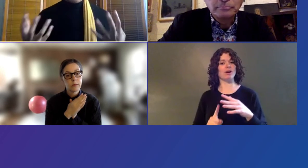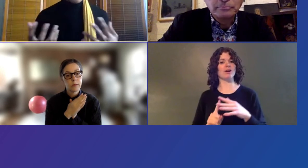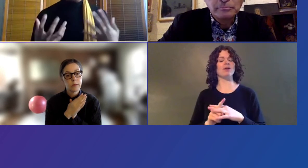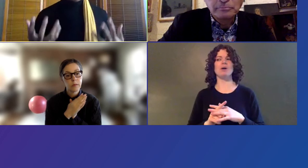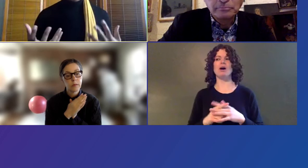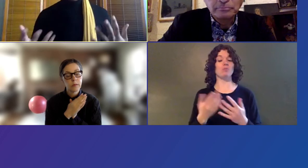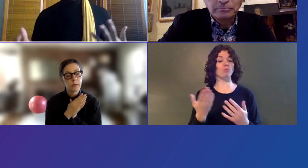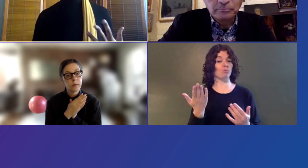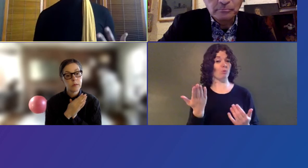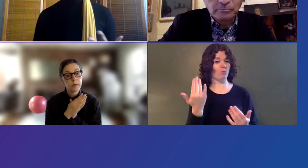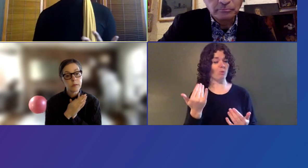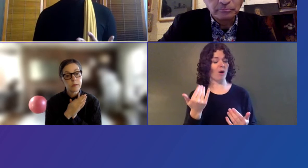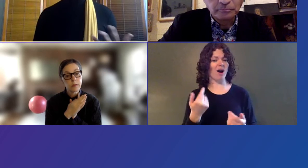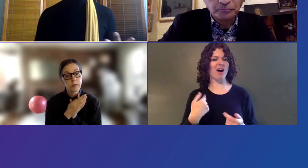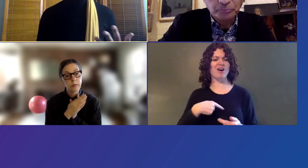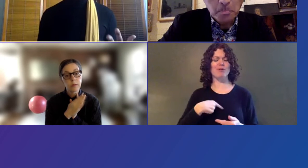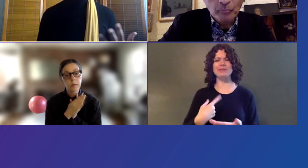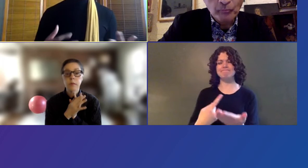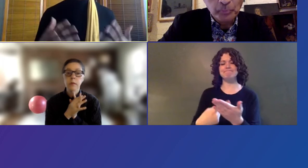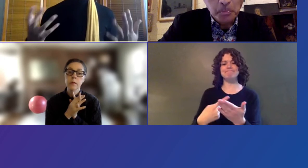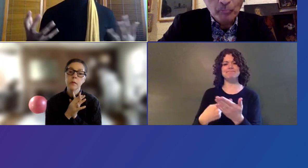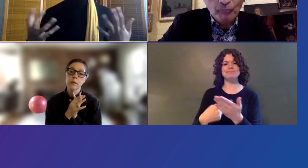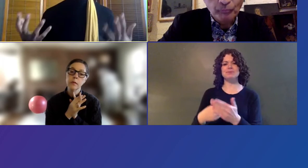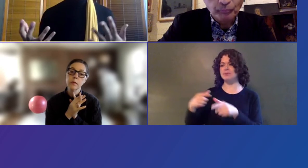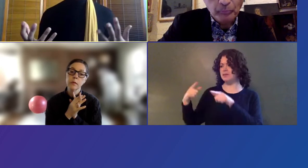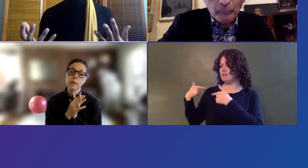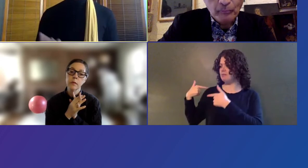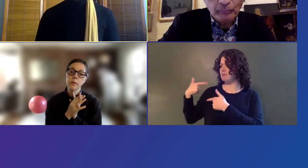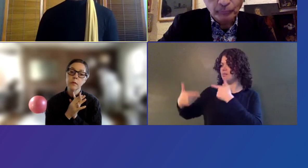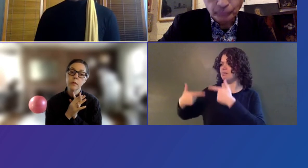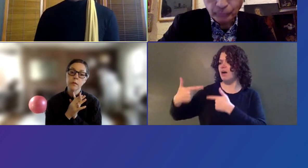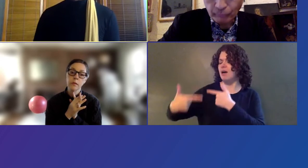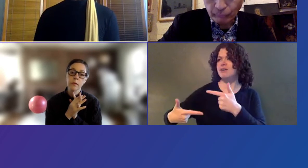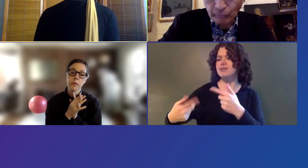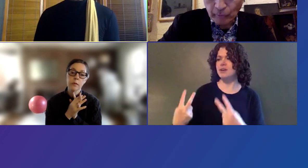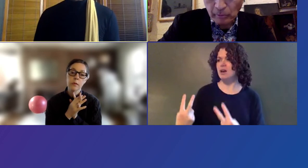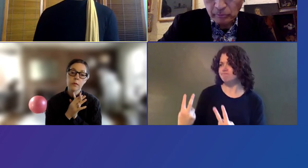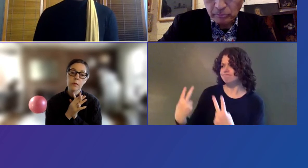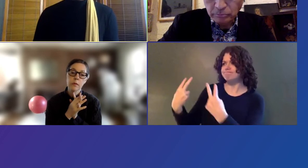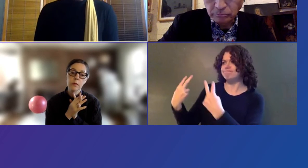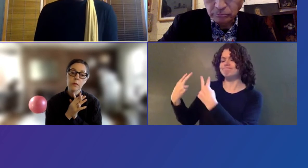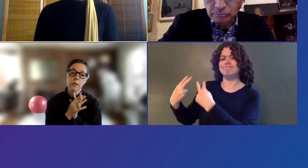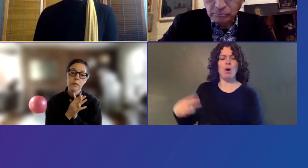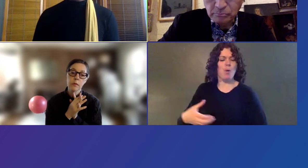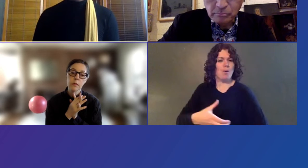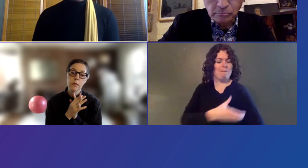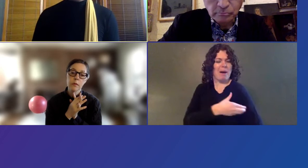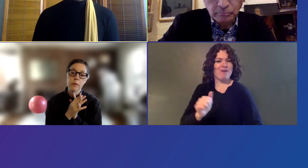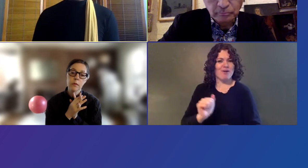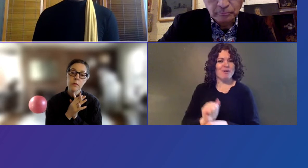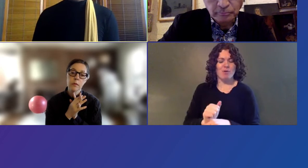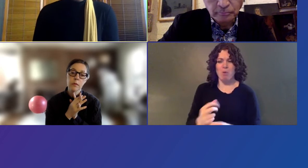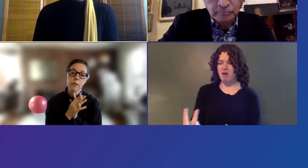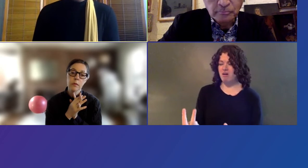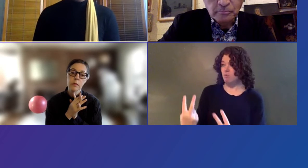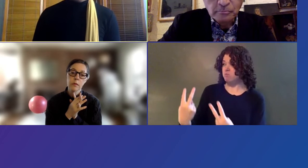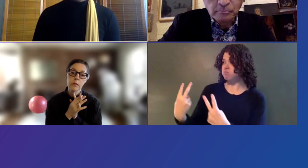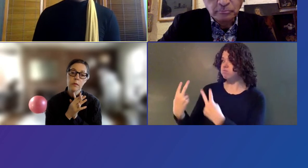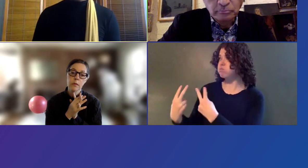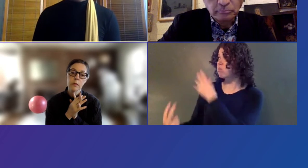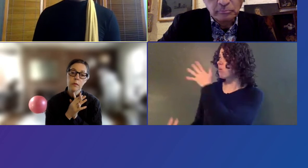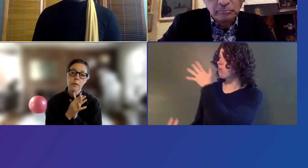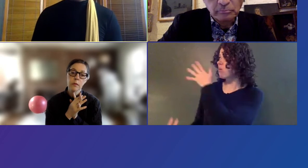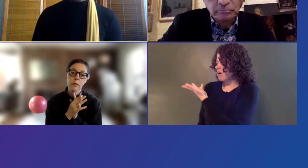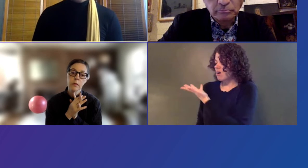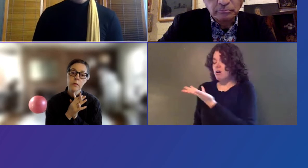powerful work and history that exists within people's careers when you've been working